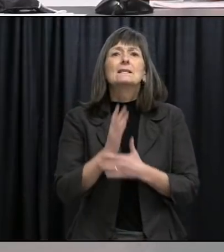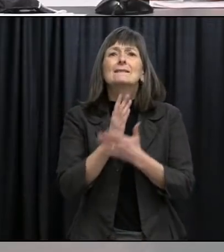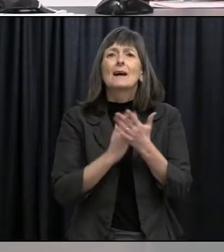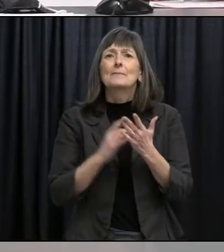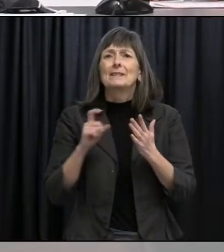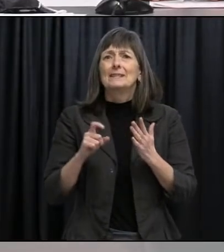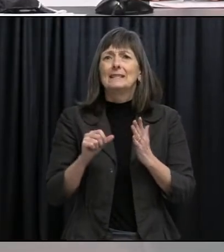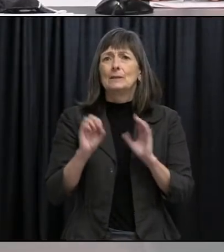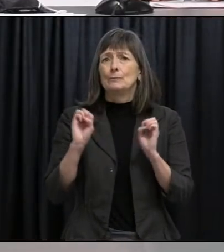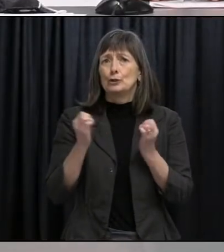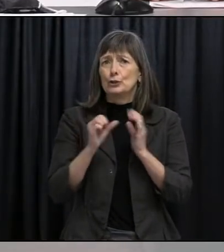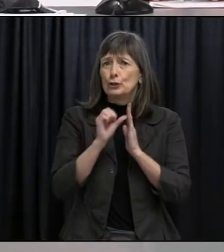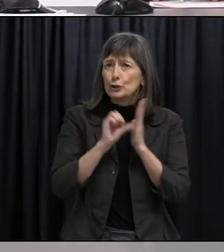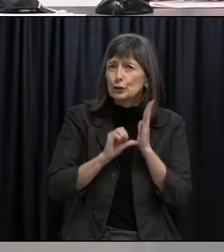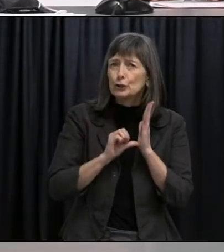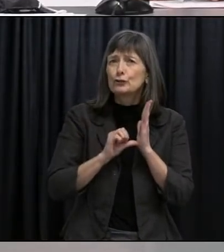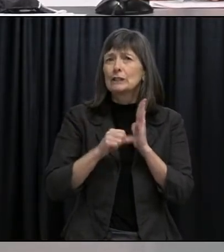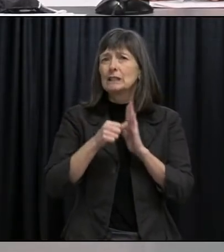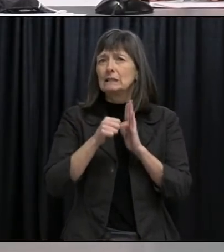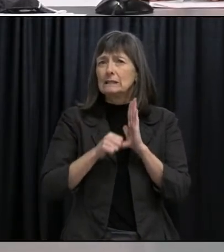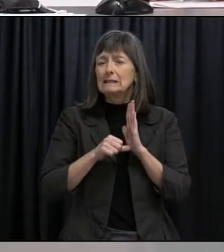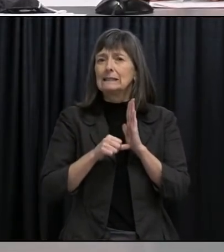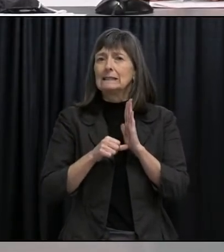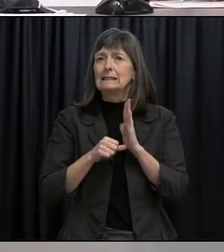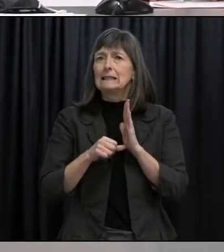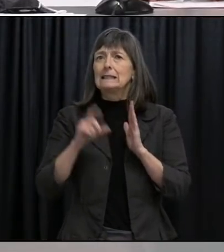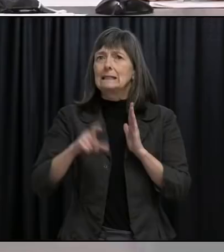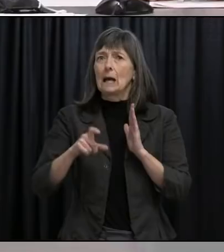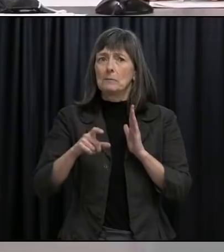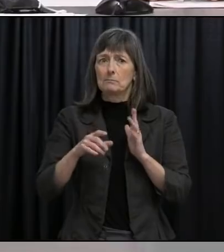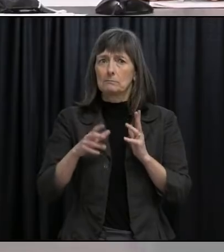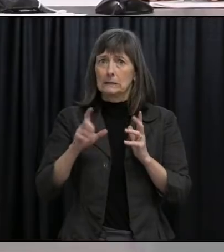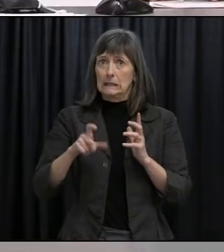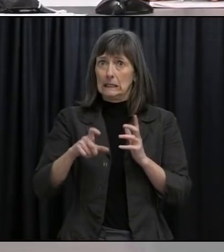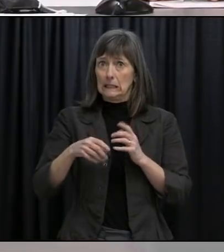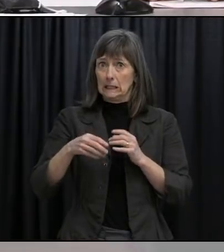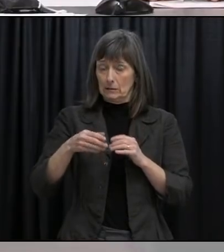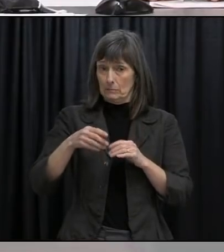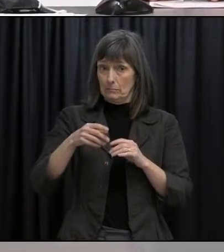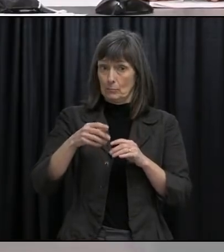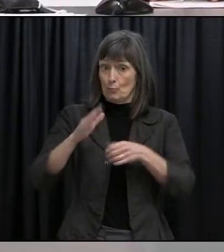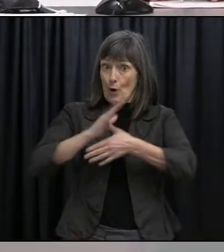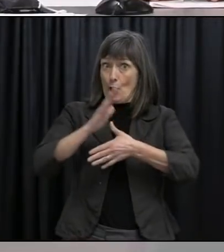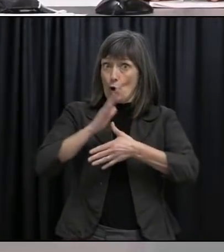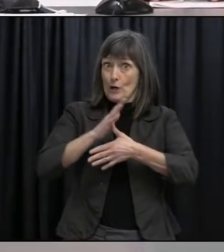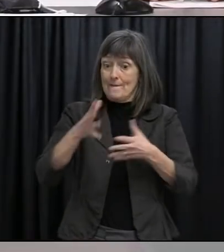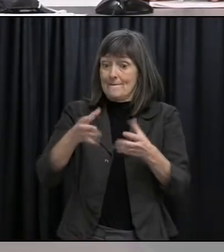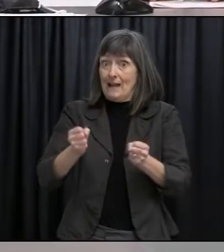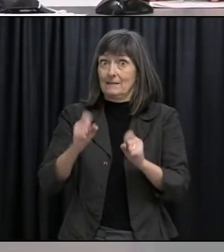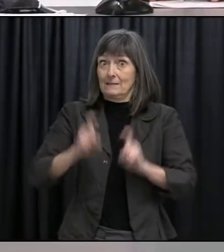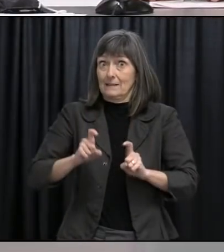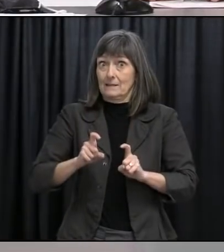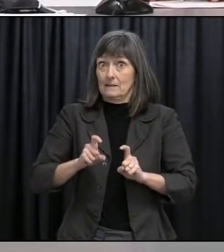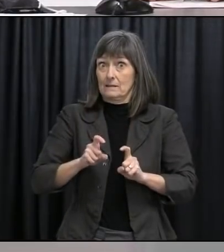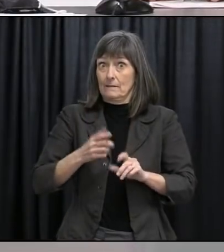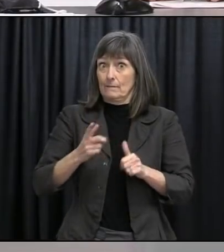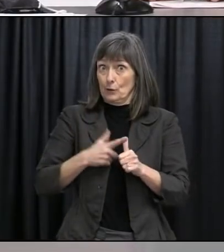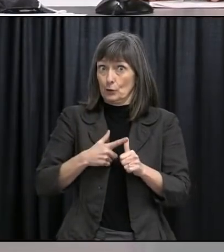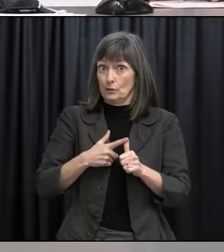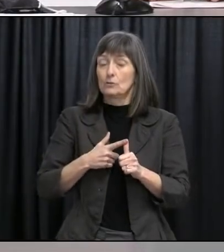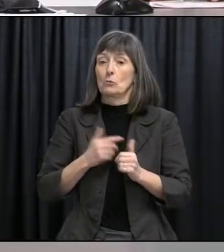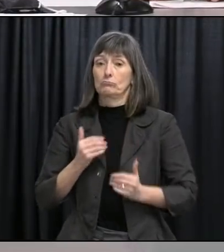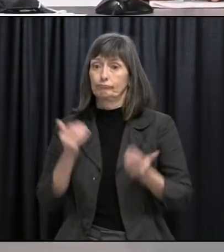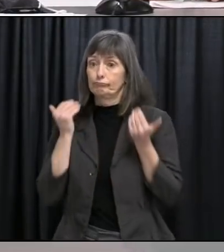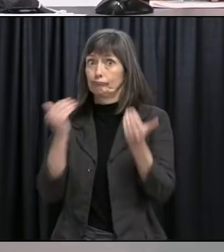those are still taking quite a while for turnaround time on testing. Are we looking to prioritize those so that we can have those procedures